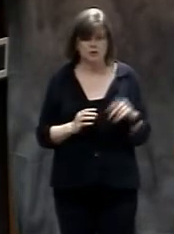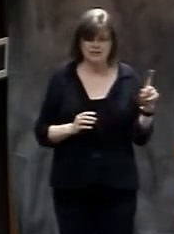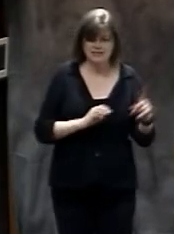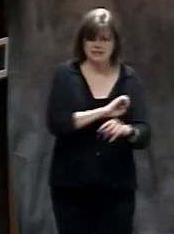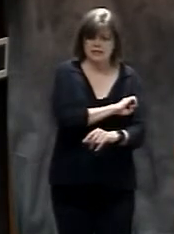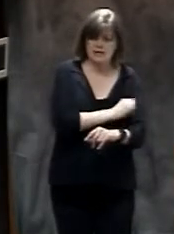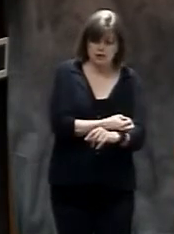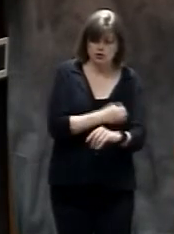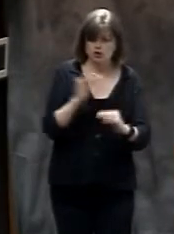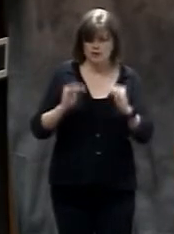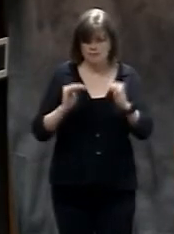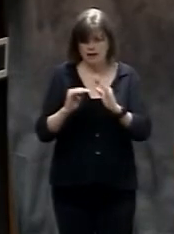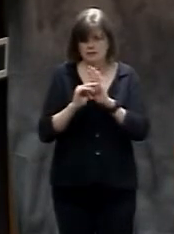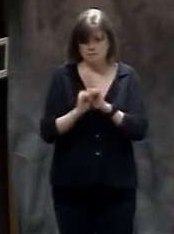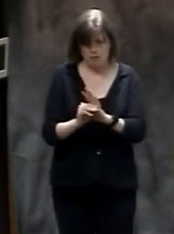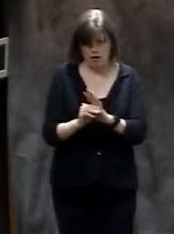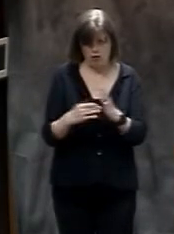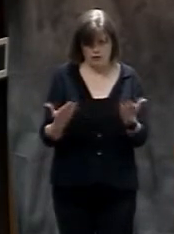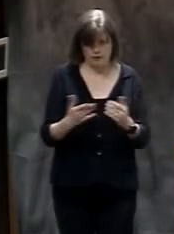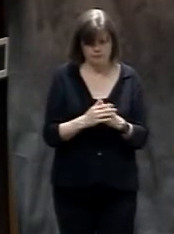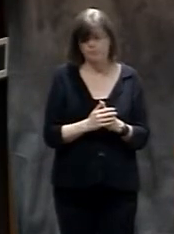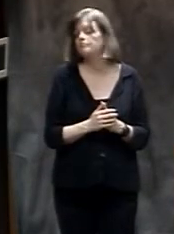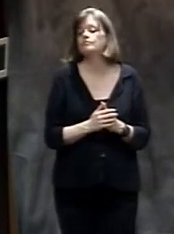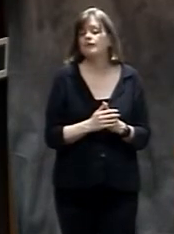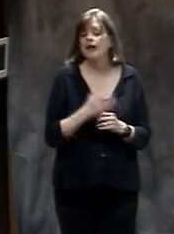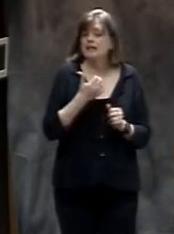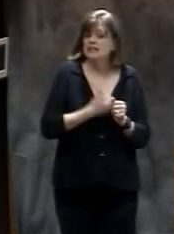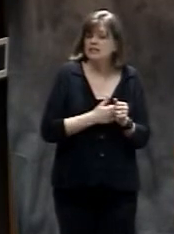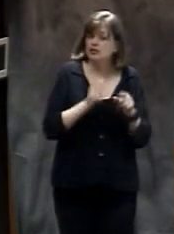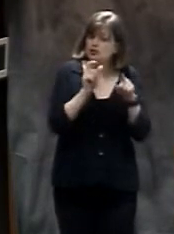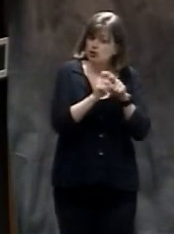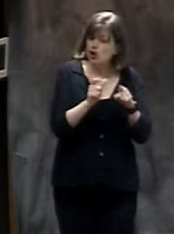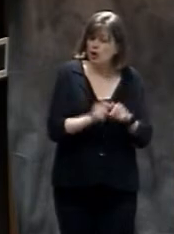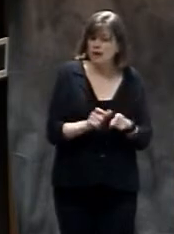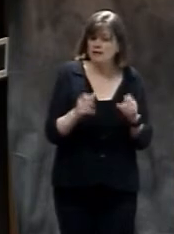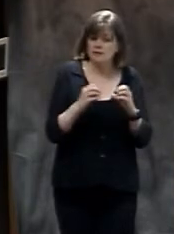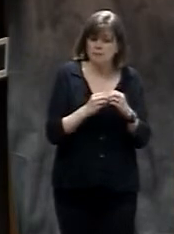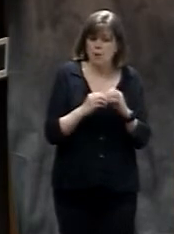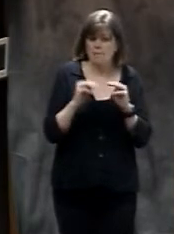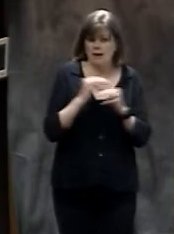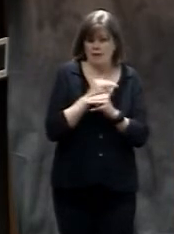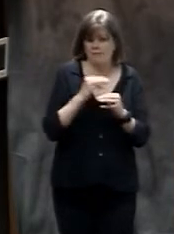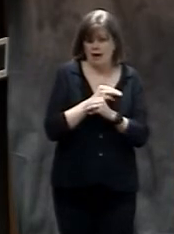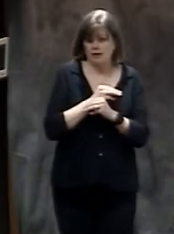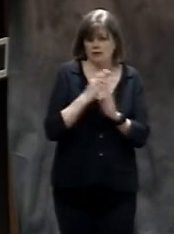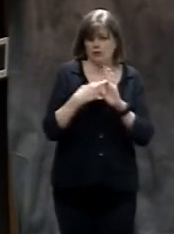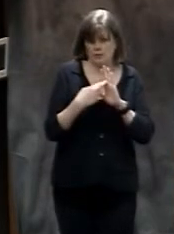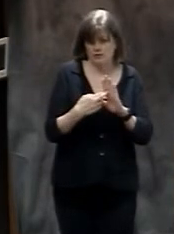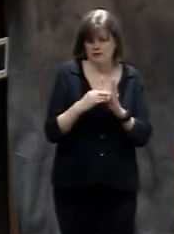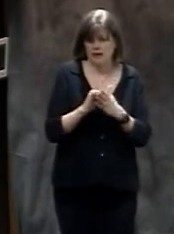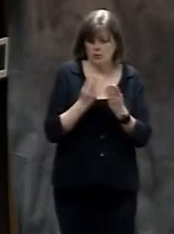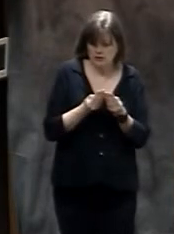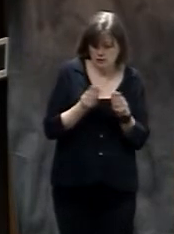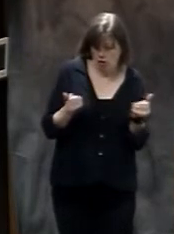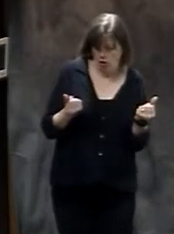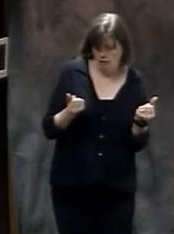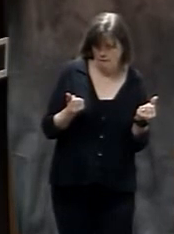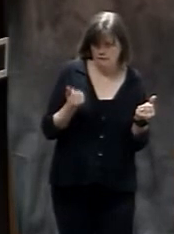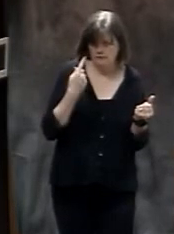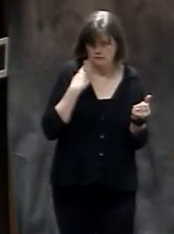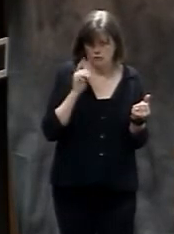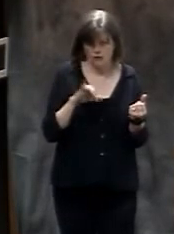balance model here that we're talking about, and each of these terms has a more mathematical representation of it that we solve for.